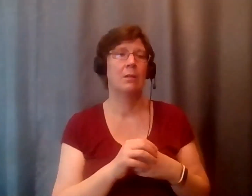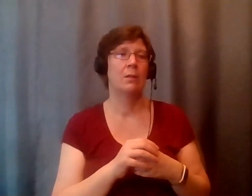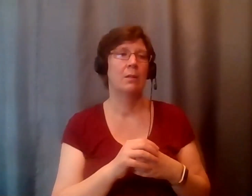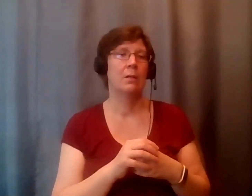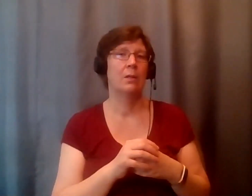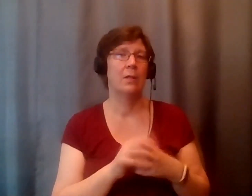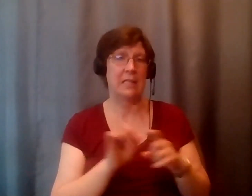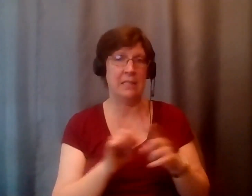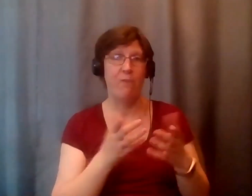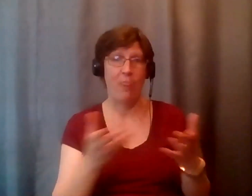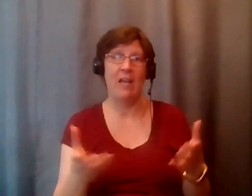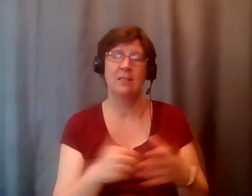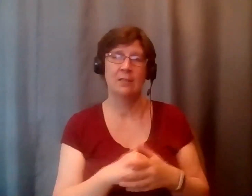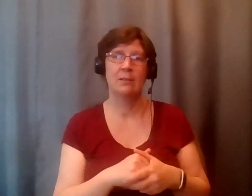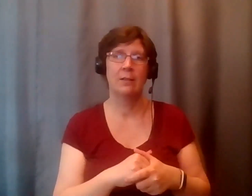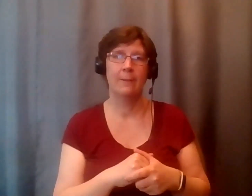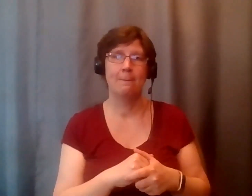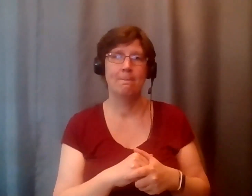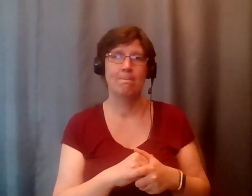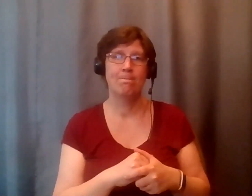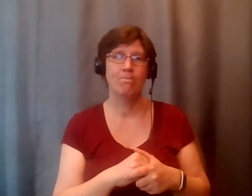and different things.